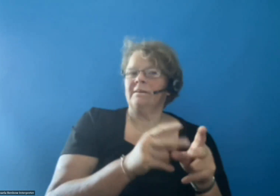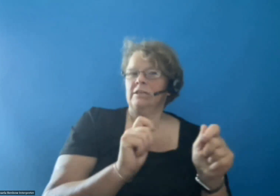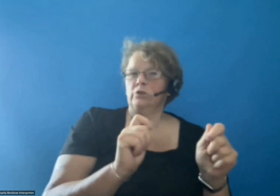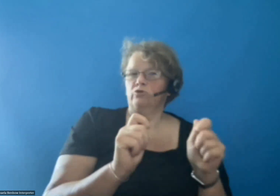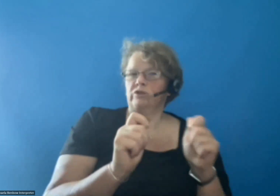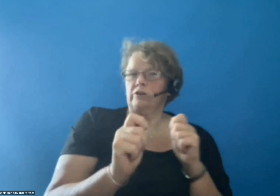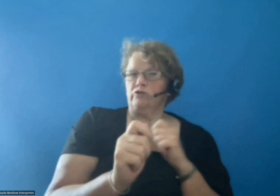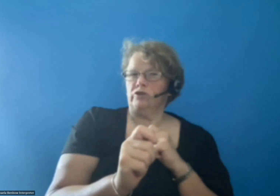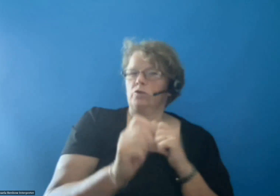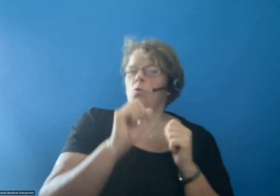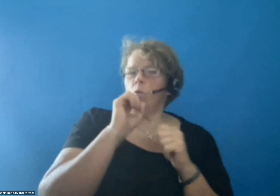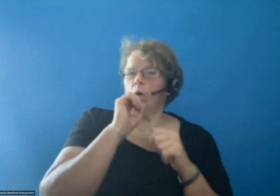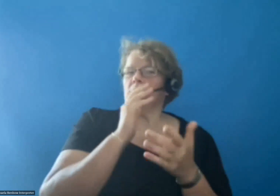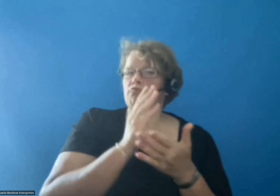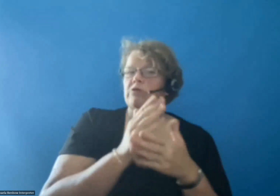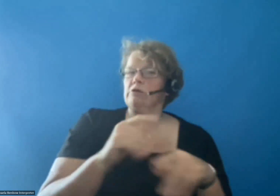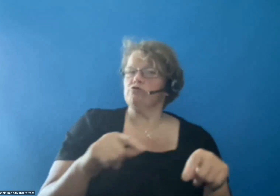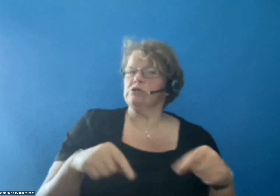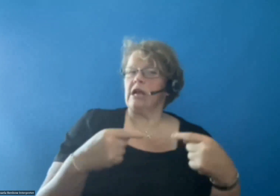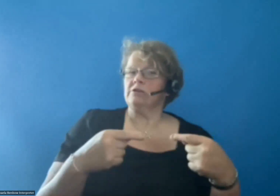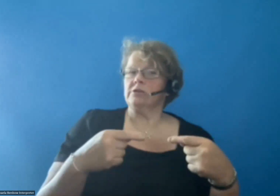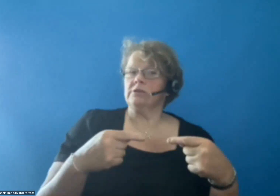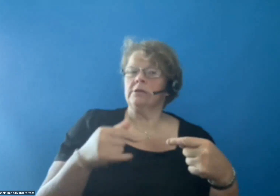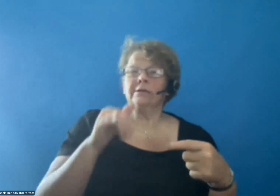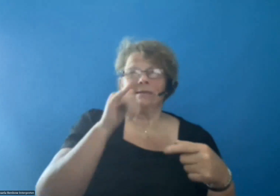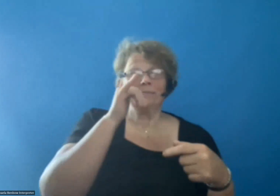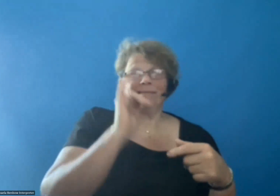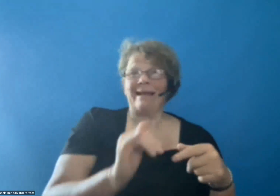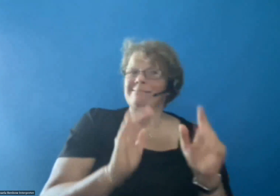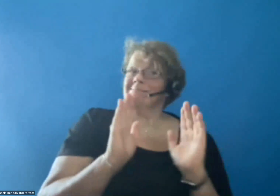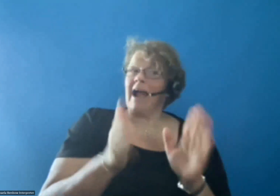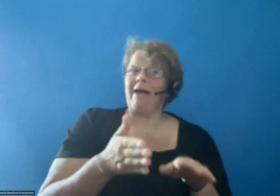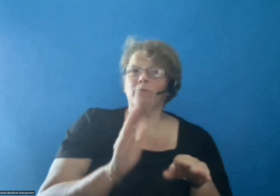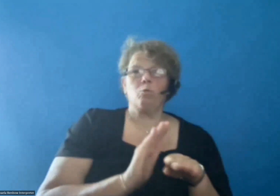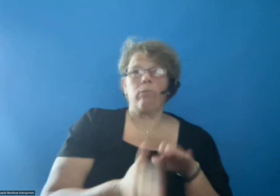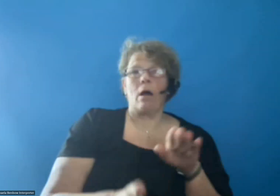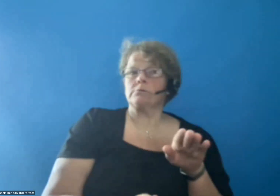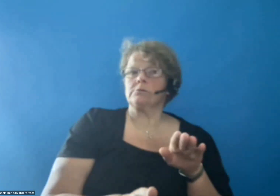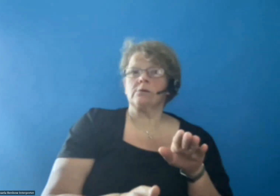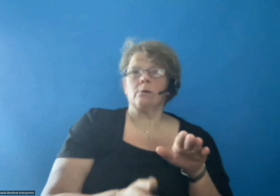incredibly challenging. But there's a test that we have to pass, because if not, we won't make